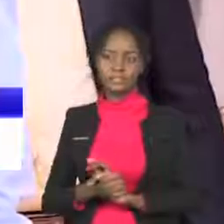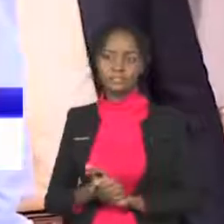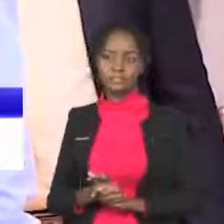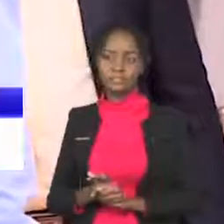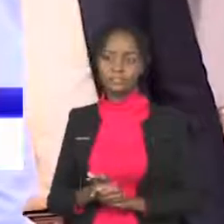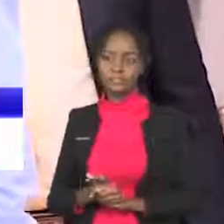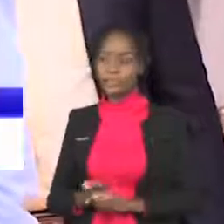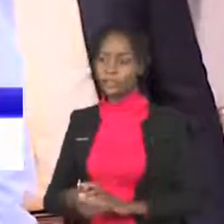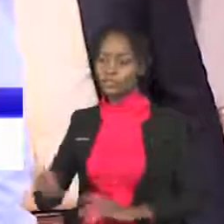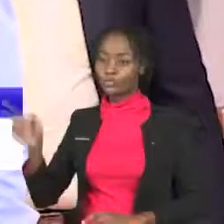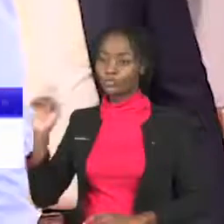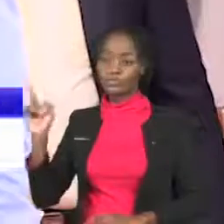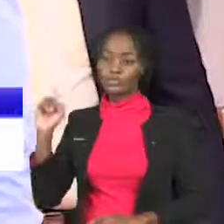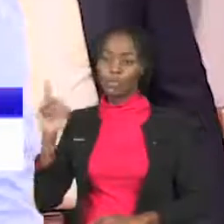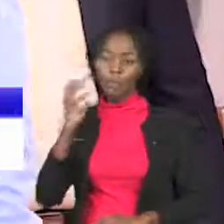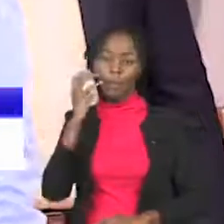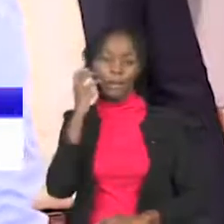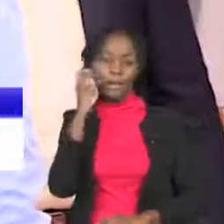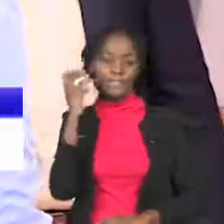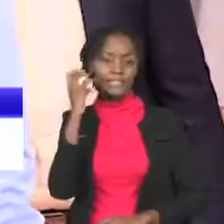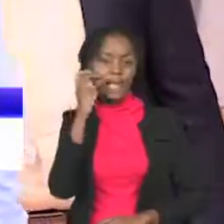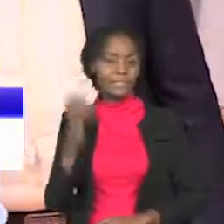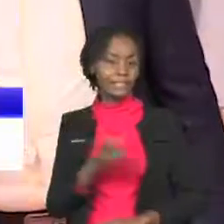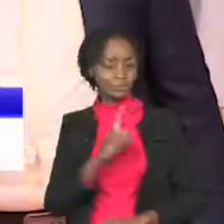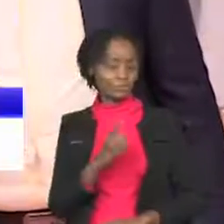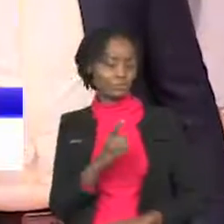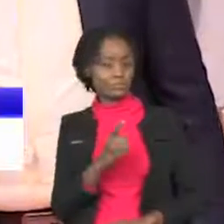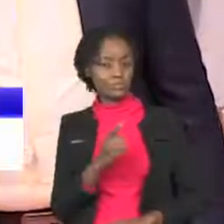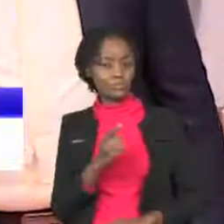Wewe Matiang'i na yule aliyekutuma.